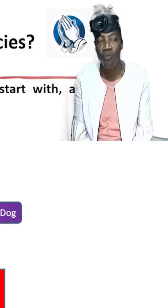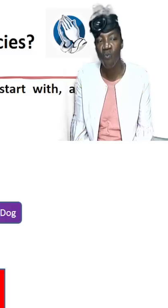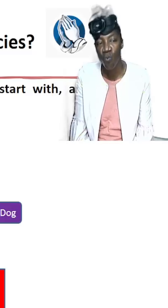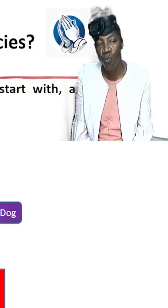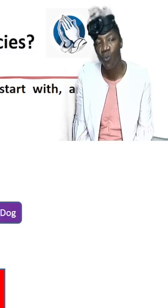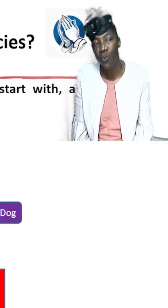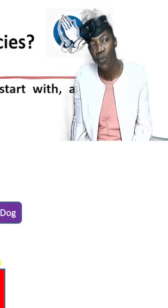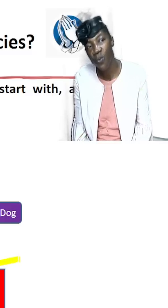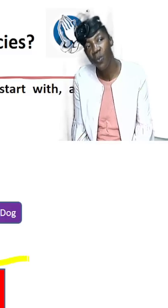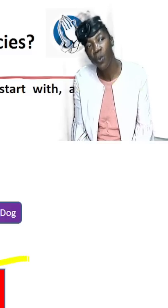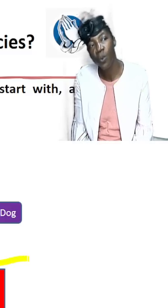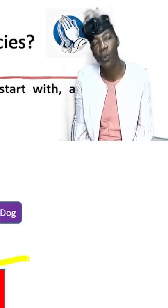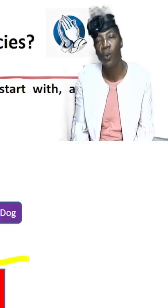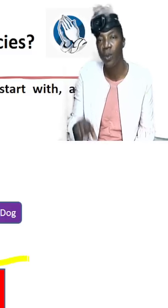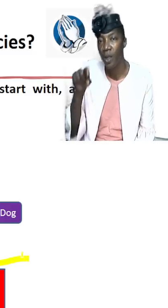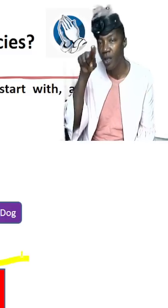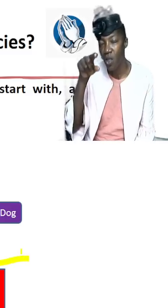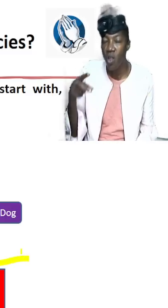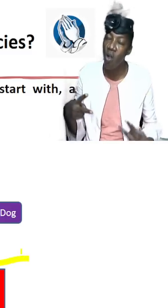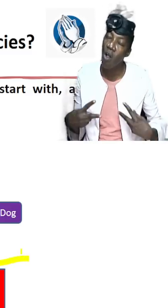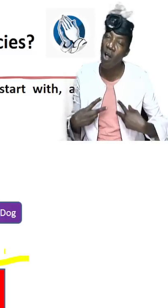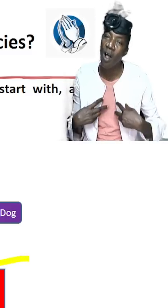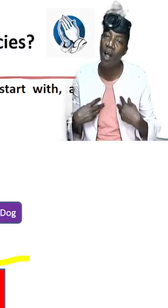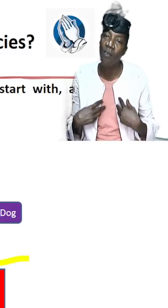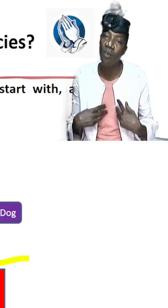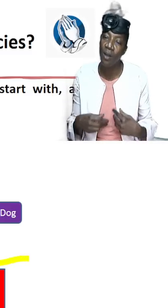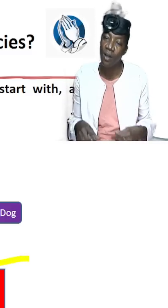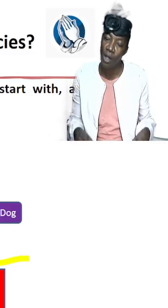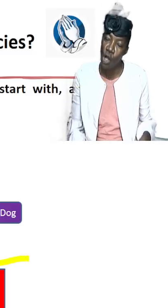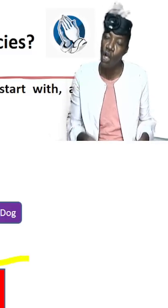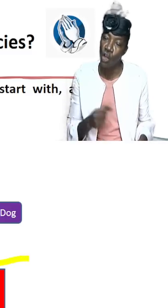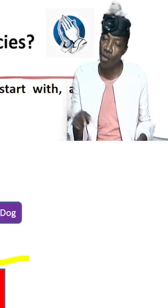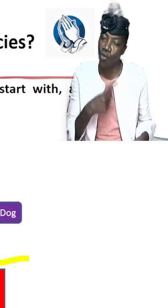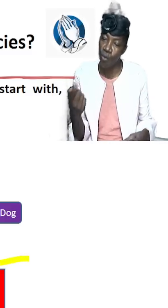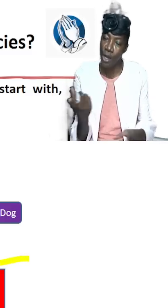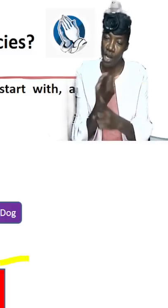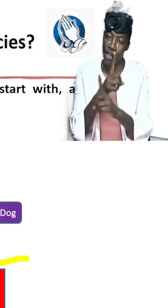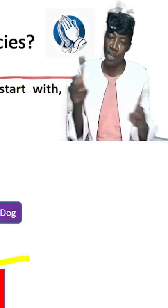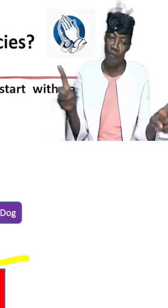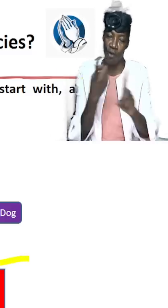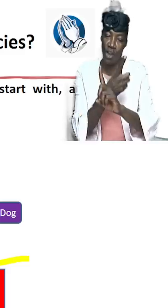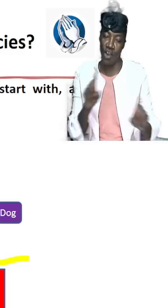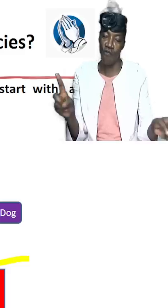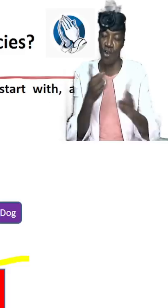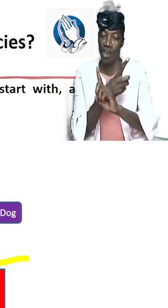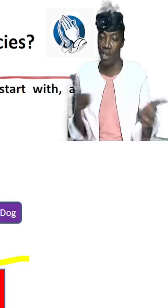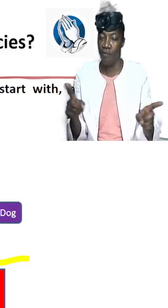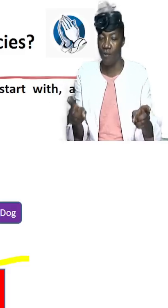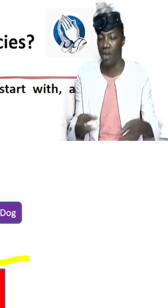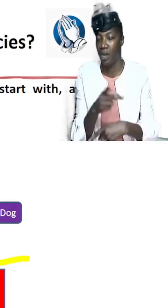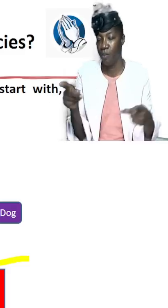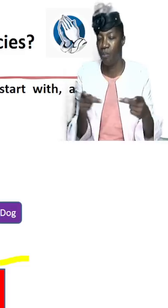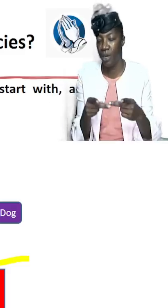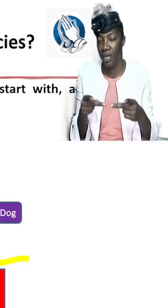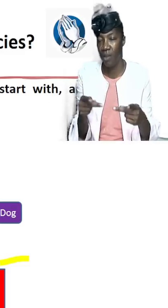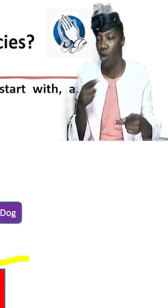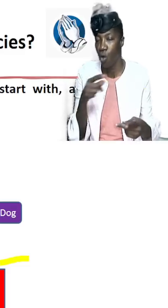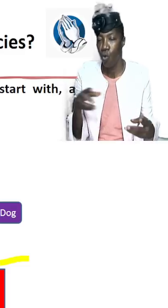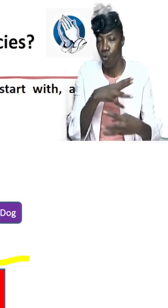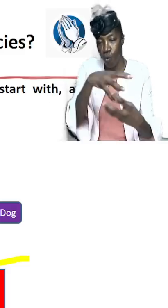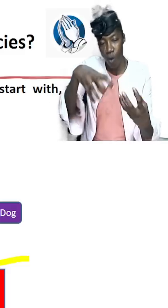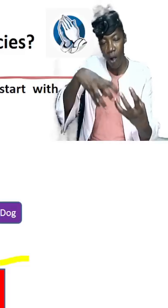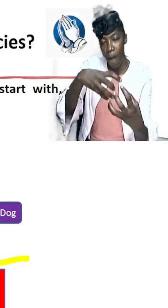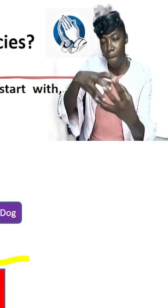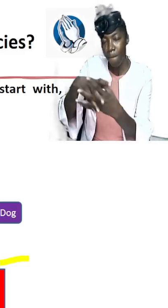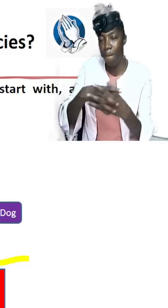of course, you have dogs going in different direction. And depending on who mate with who, as we said before,